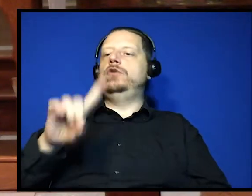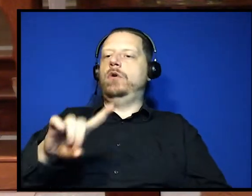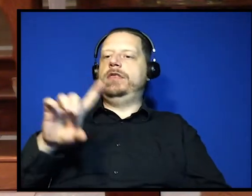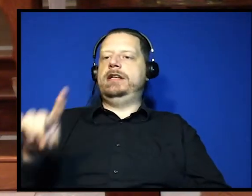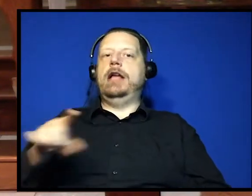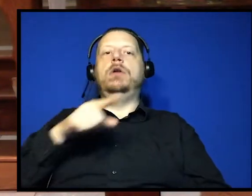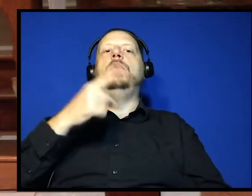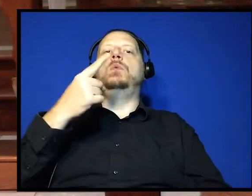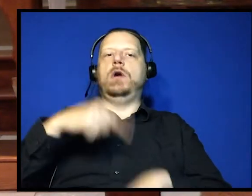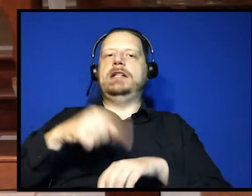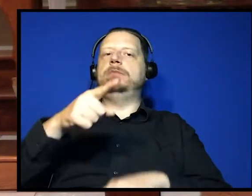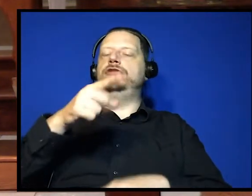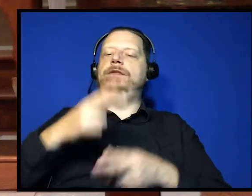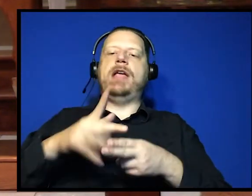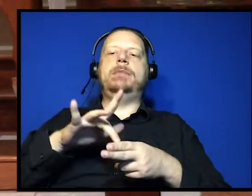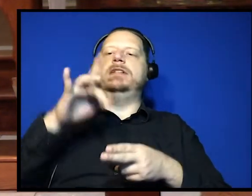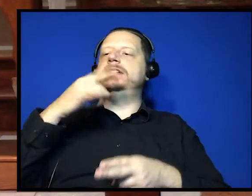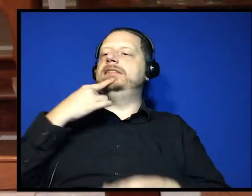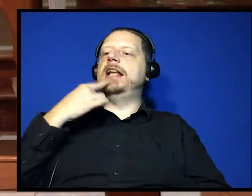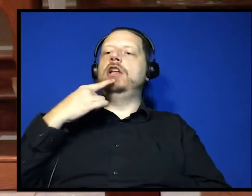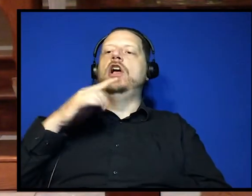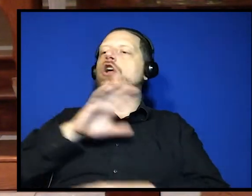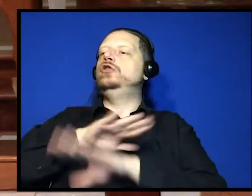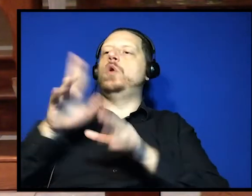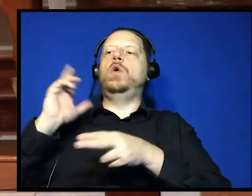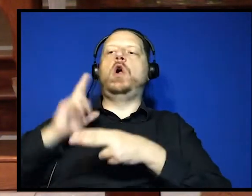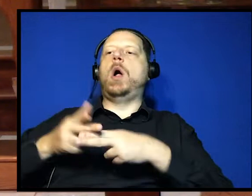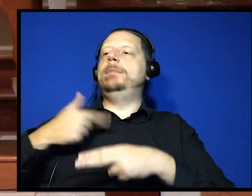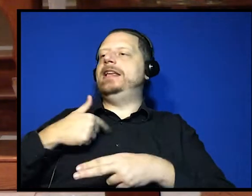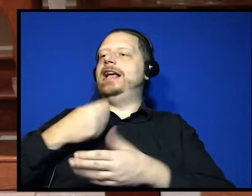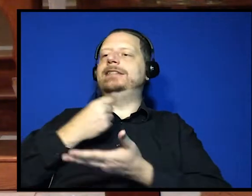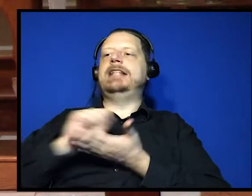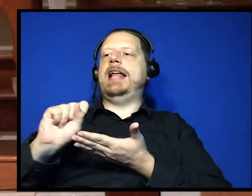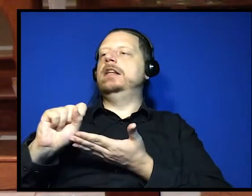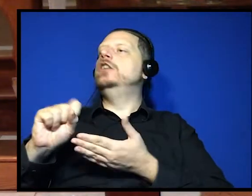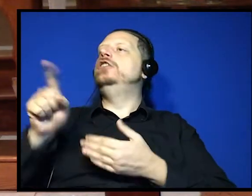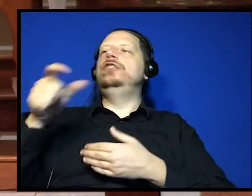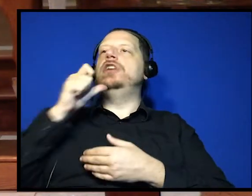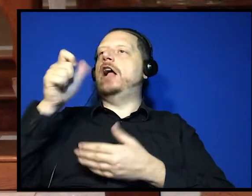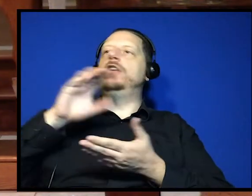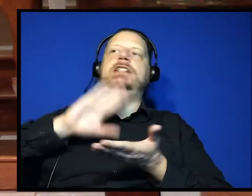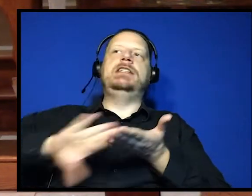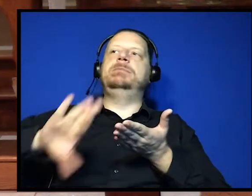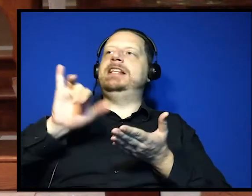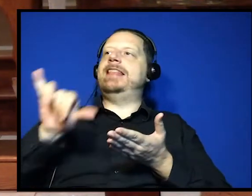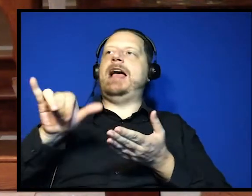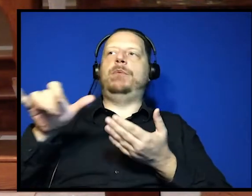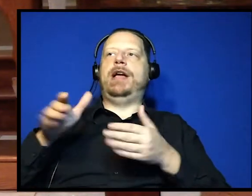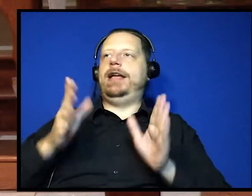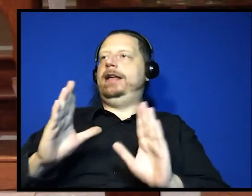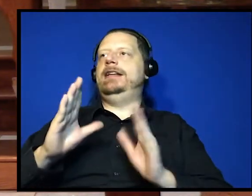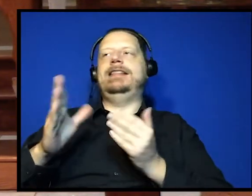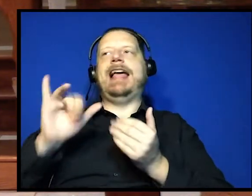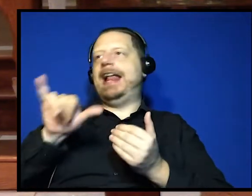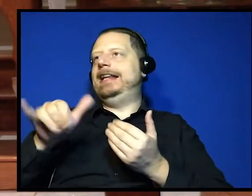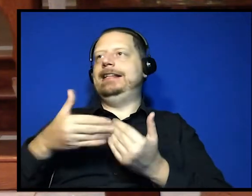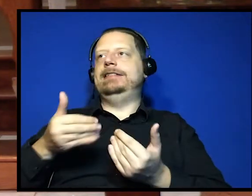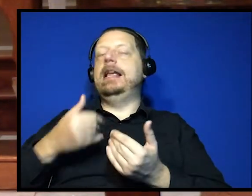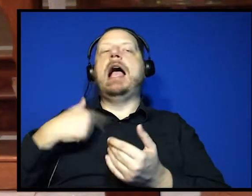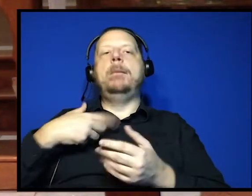once famously said, "Don't you dare call me a saint. You're not going to dismiss me that easily." I'm going to cling to